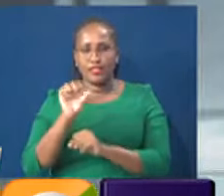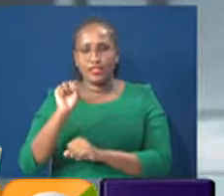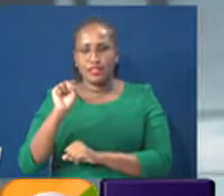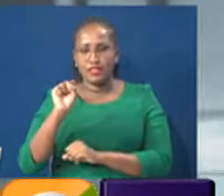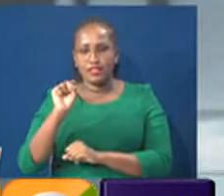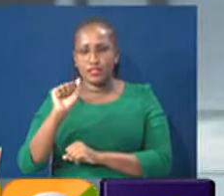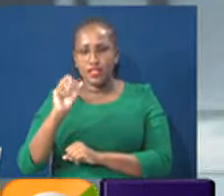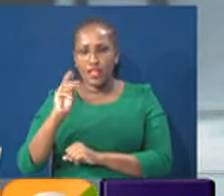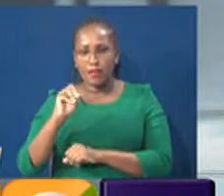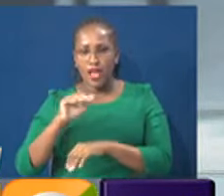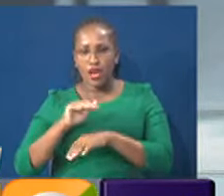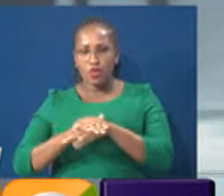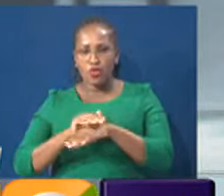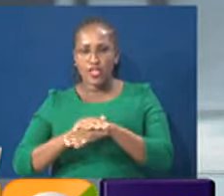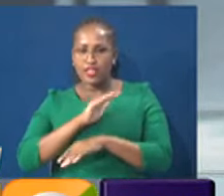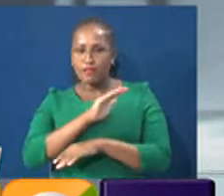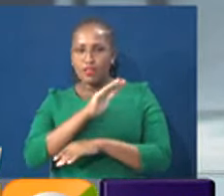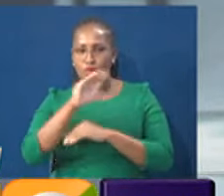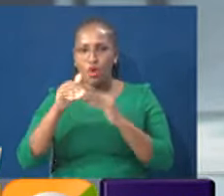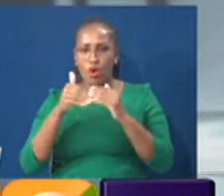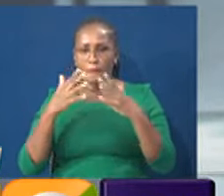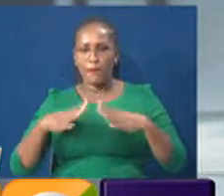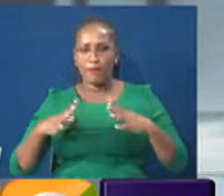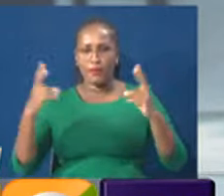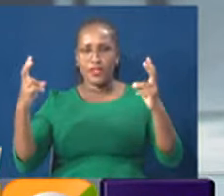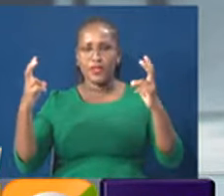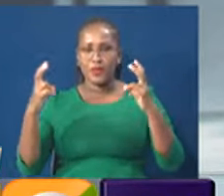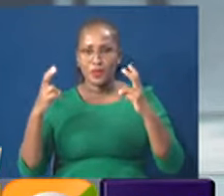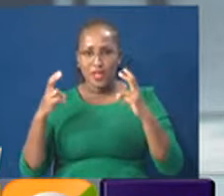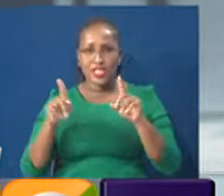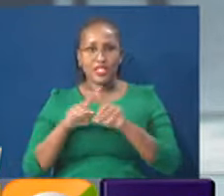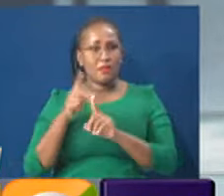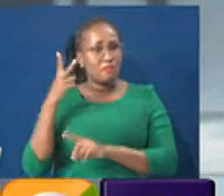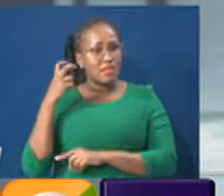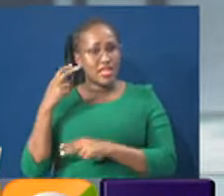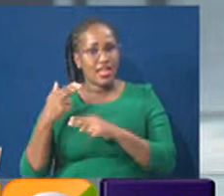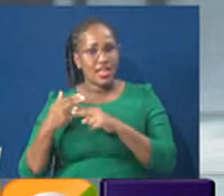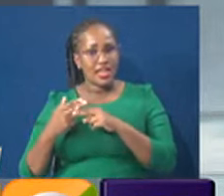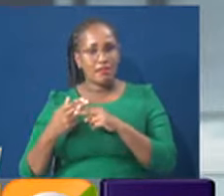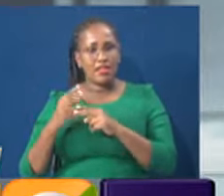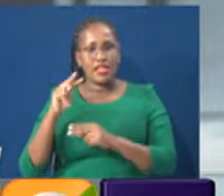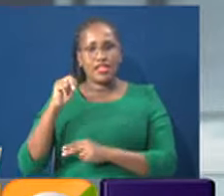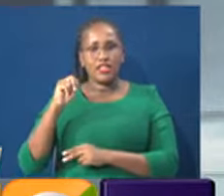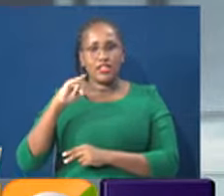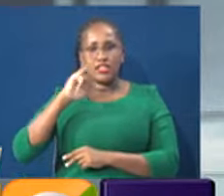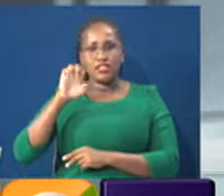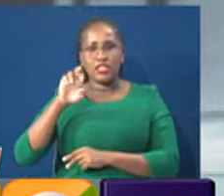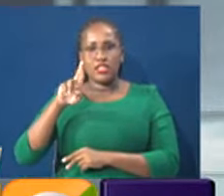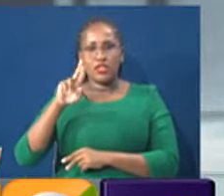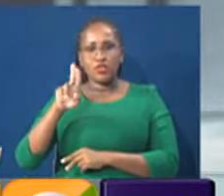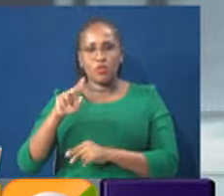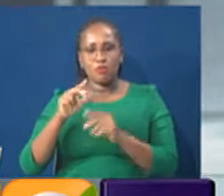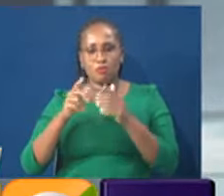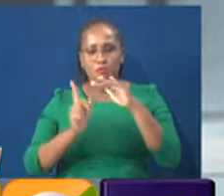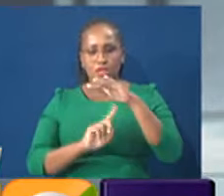And good evening to all the viewers. As you've heard, my name is Zachary Njeru, Minister for